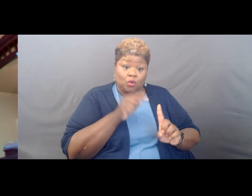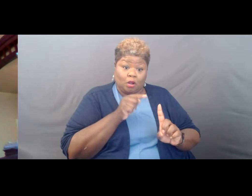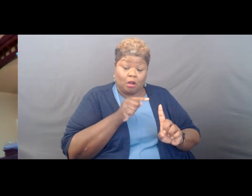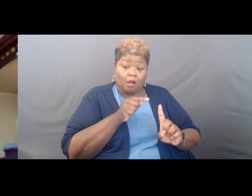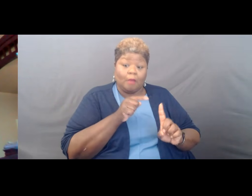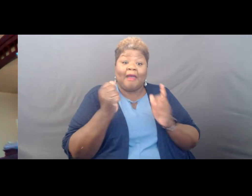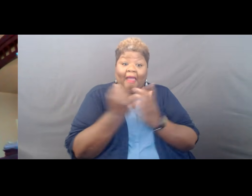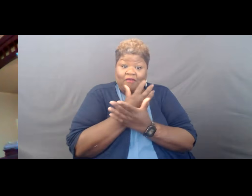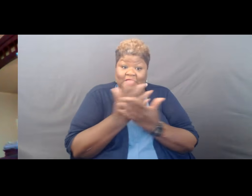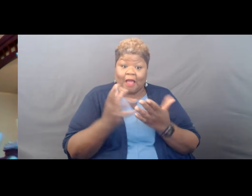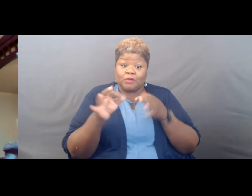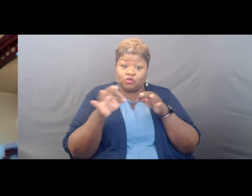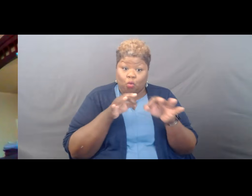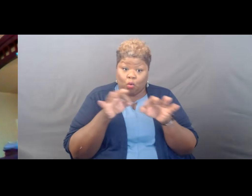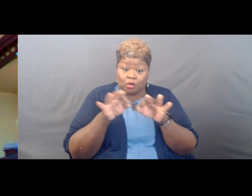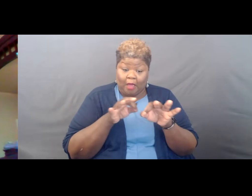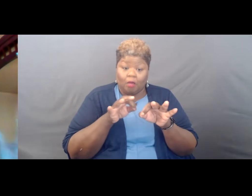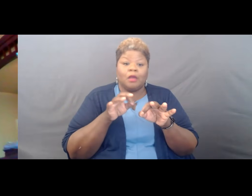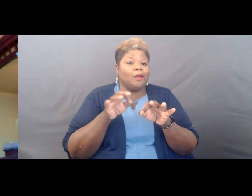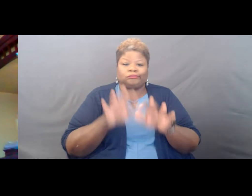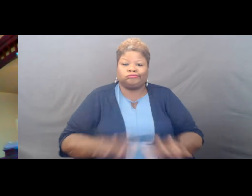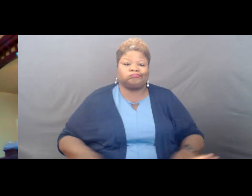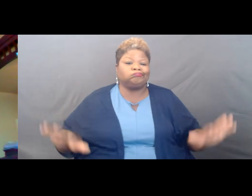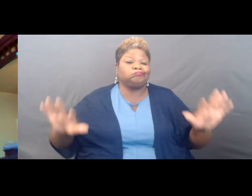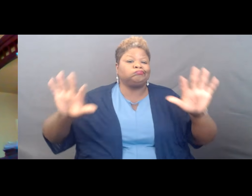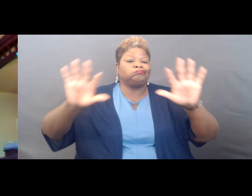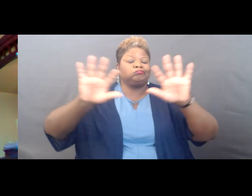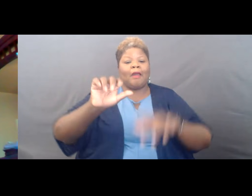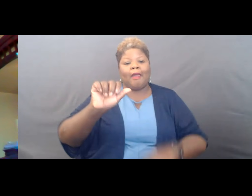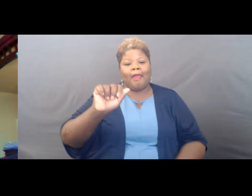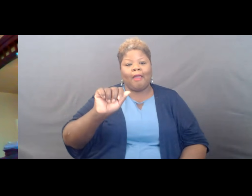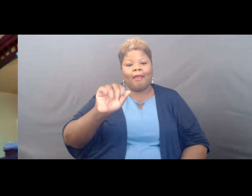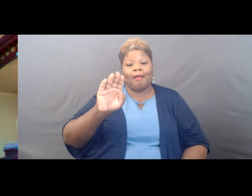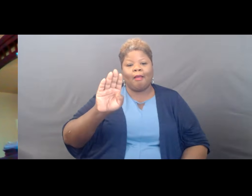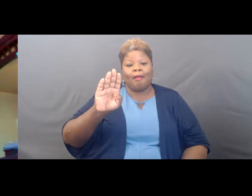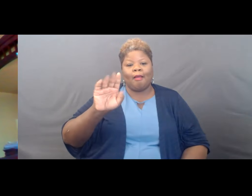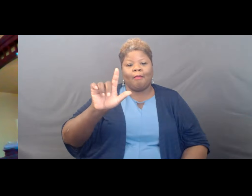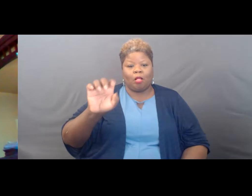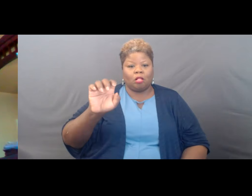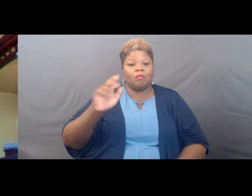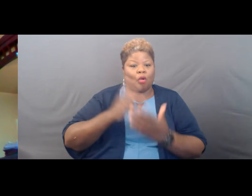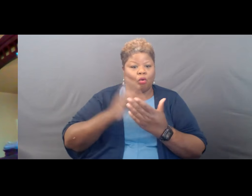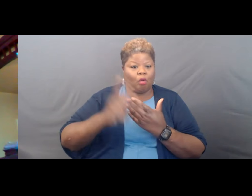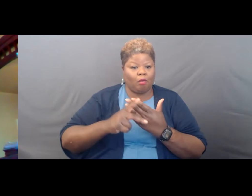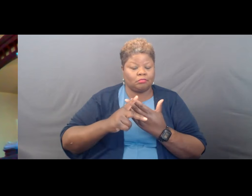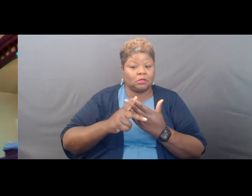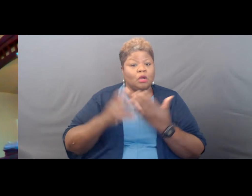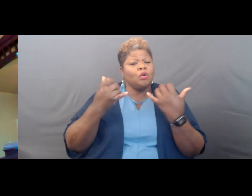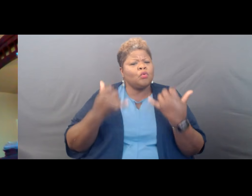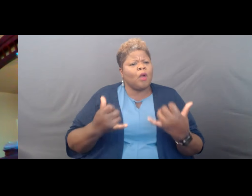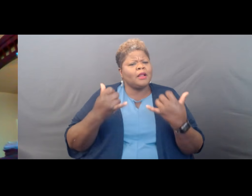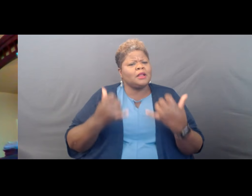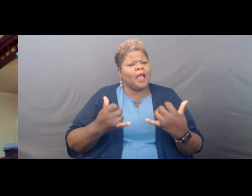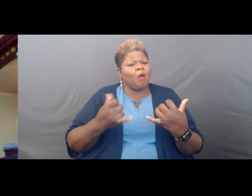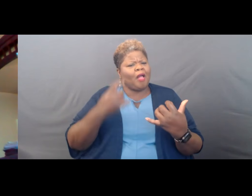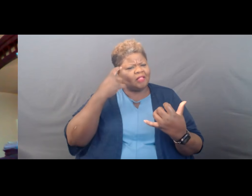that I'm going to be talking about is universal to all ABLE programs across the country. Right now, I think we came up